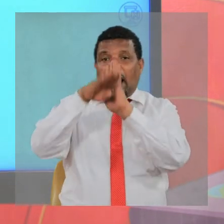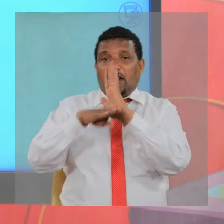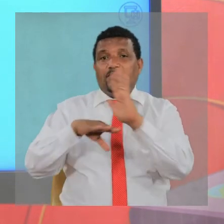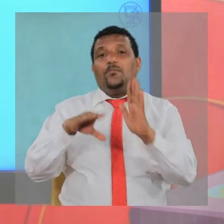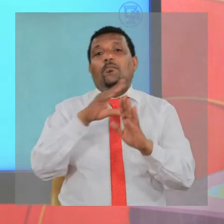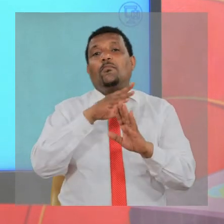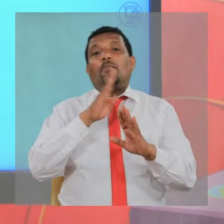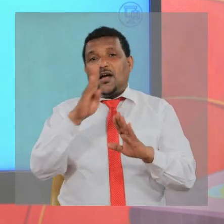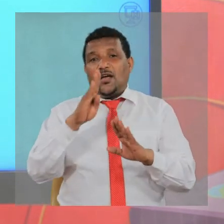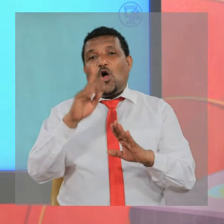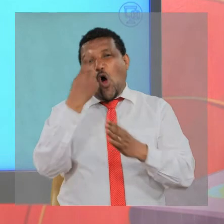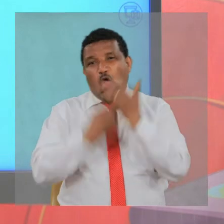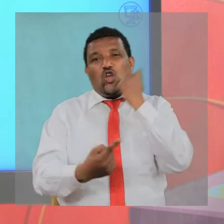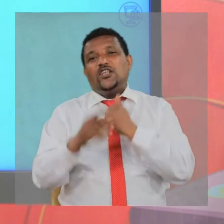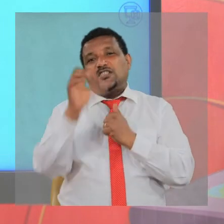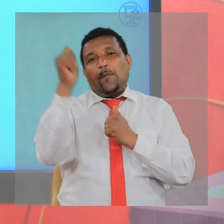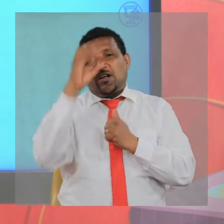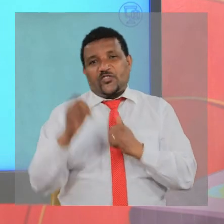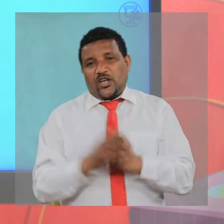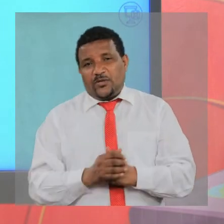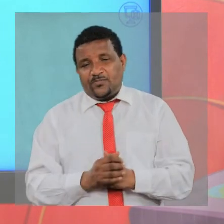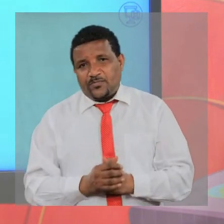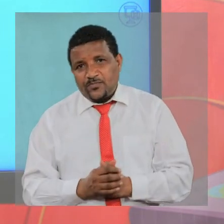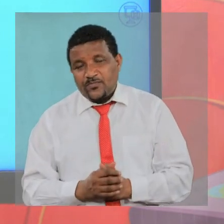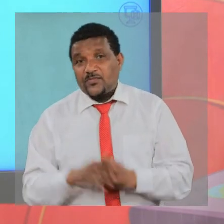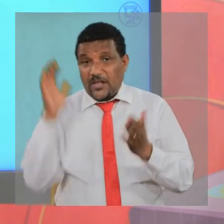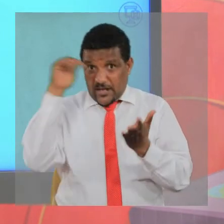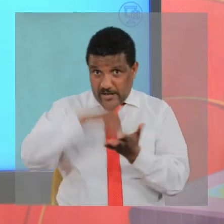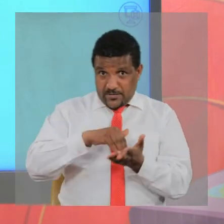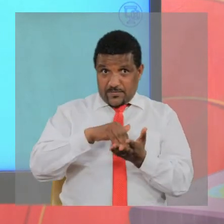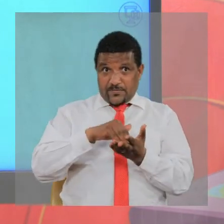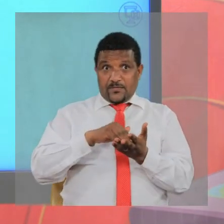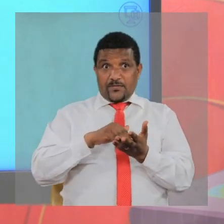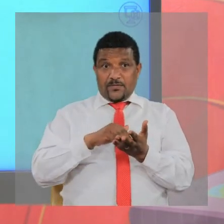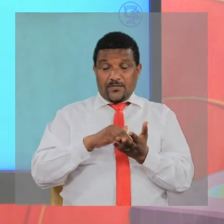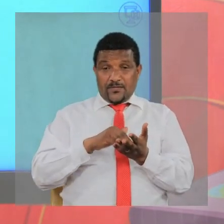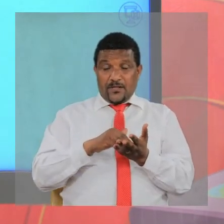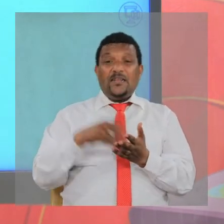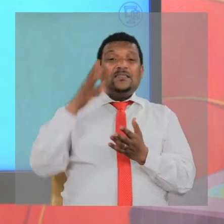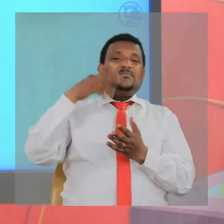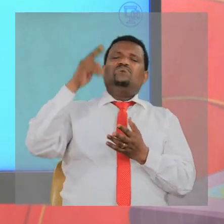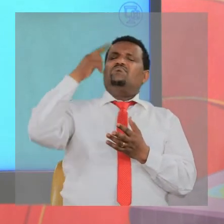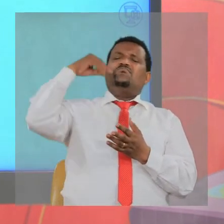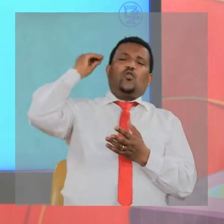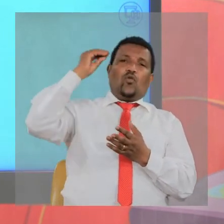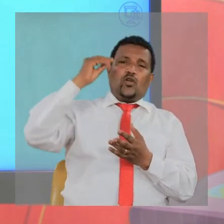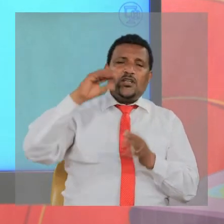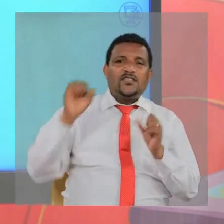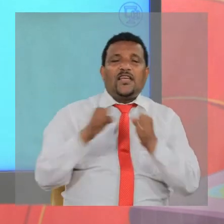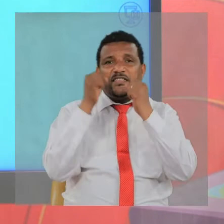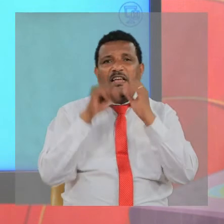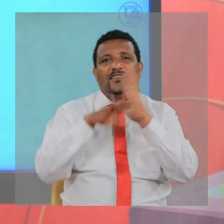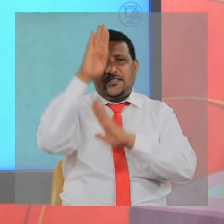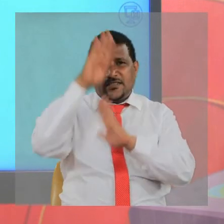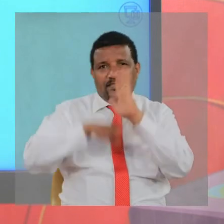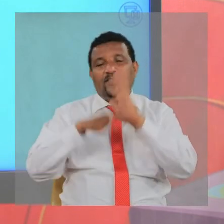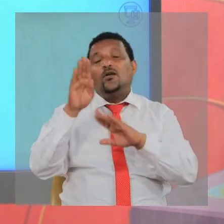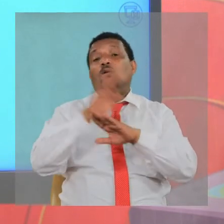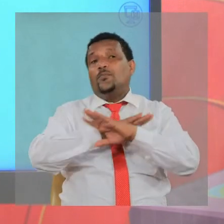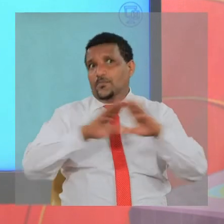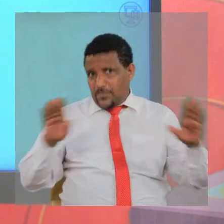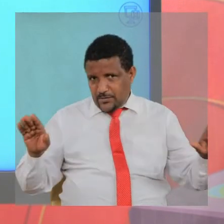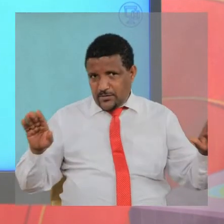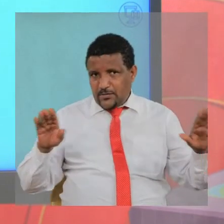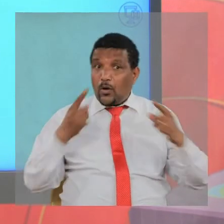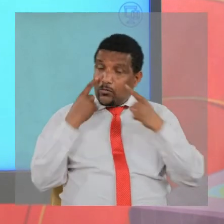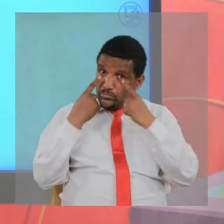declines by only by 10%. Again, just ignore the signs increase and decrease. Simply